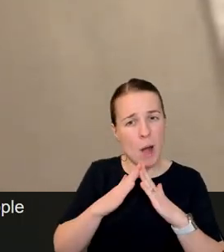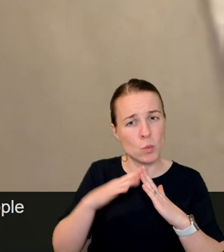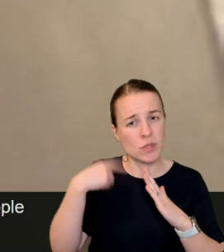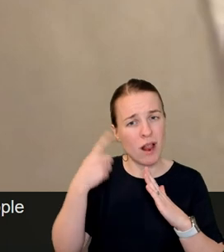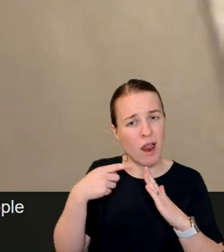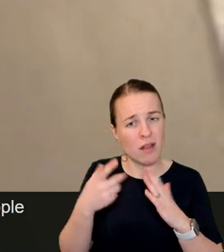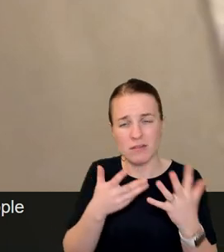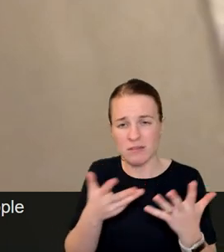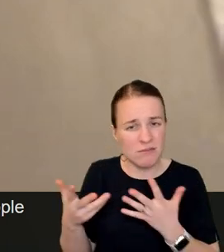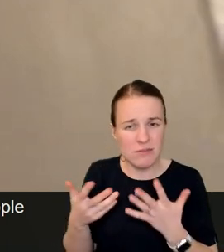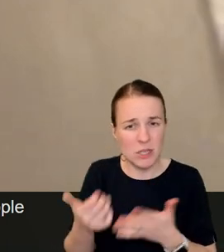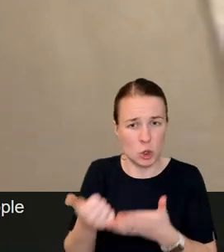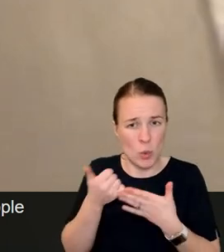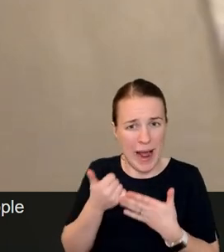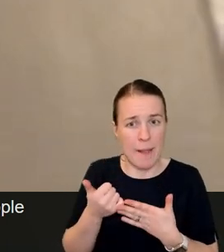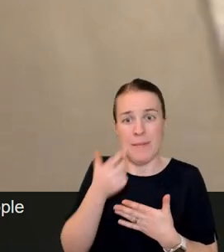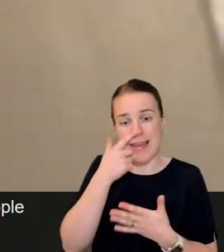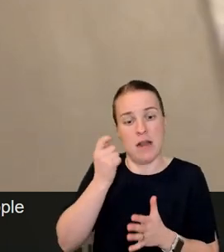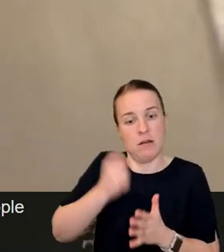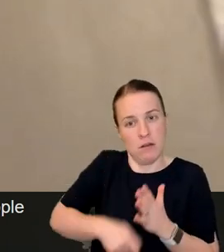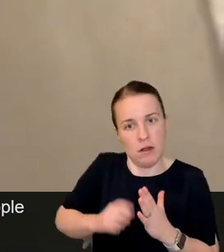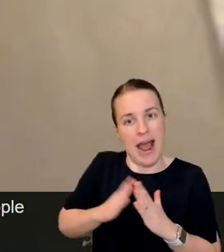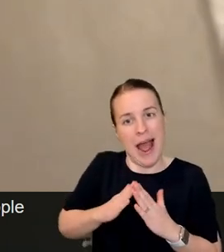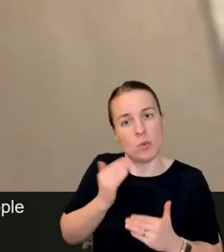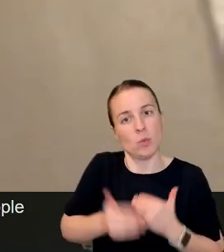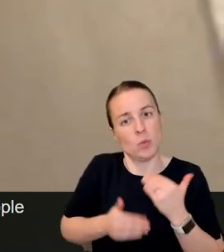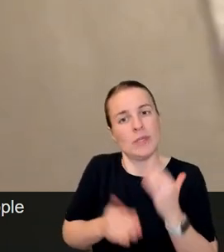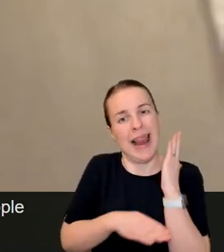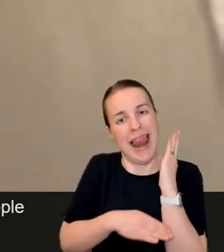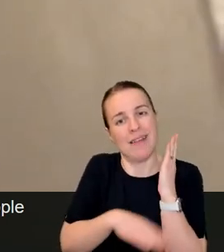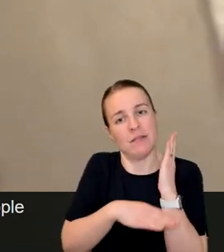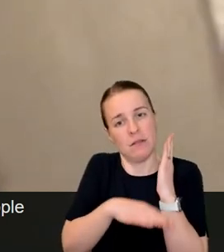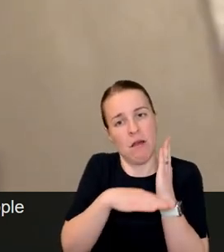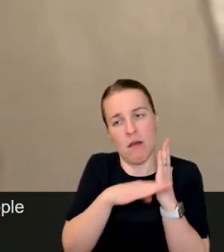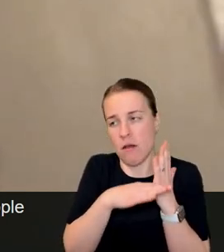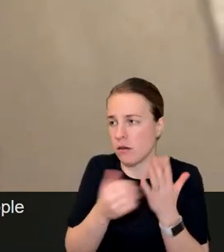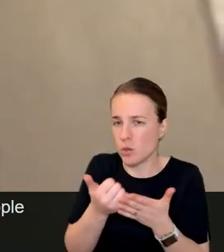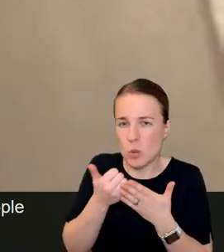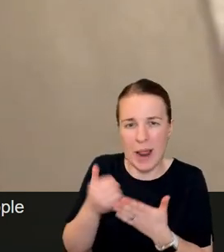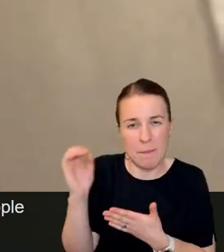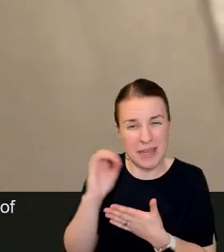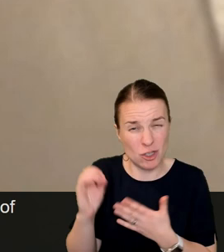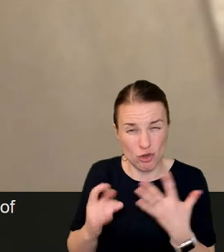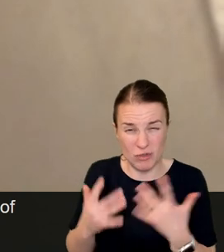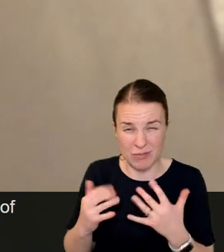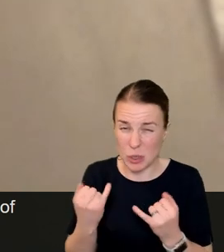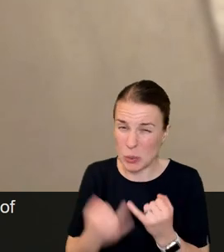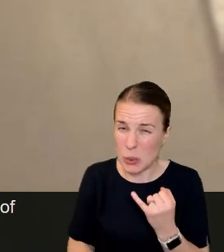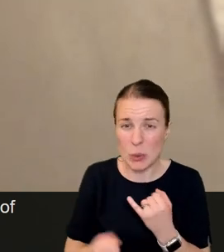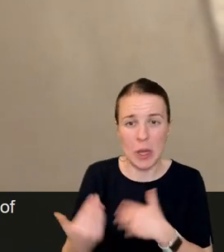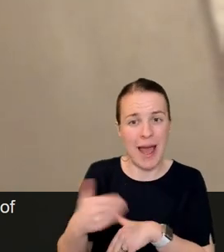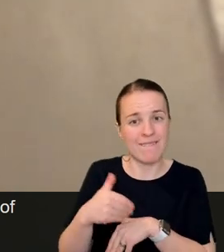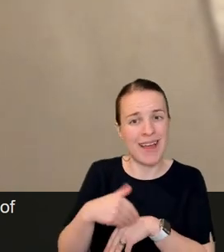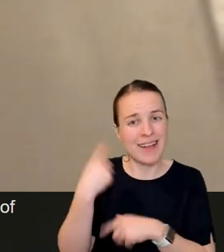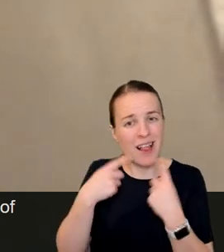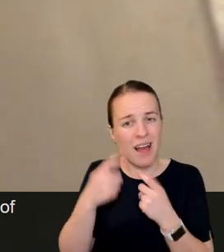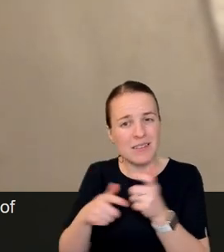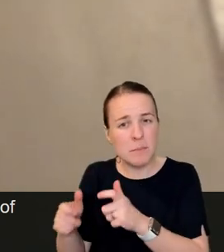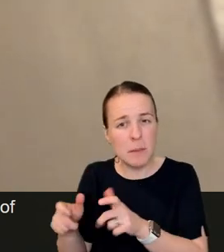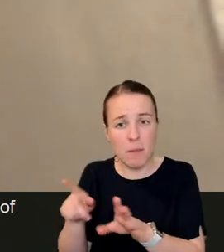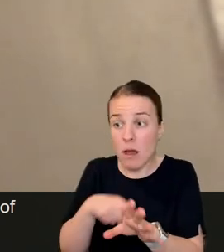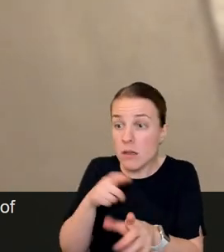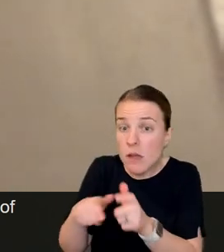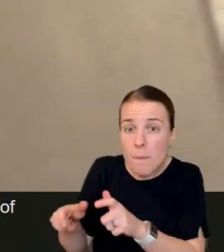housing ladder, helping to reduce the impact of high interest rates adversely affecting Londoners and stop young people being taken advantage